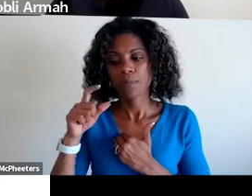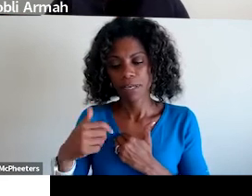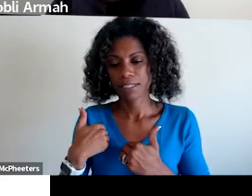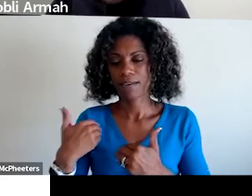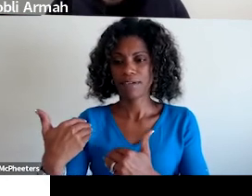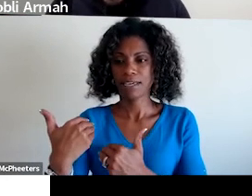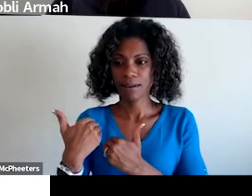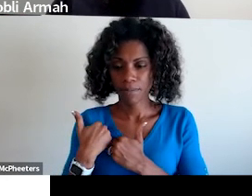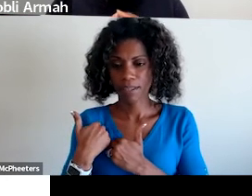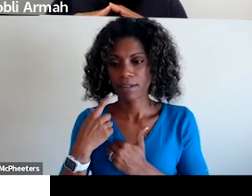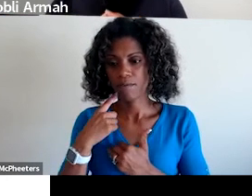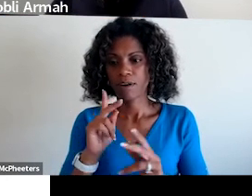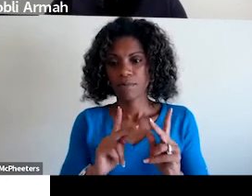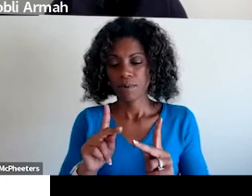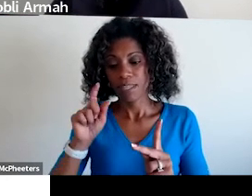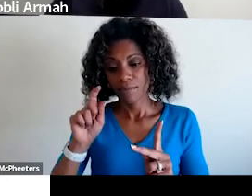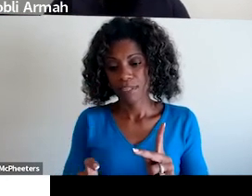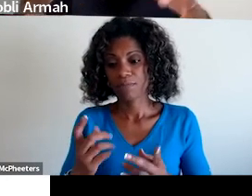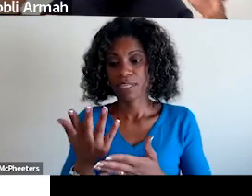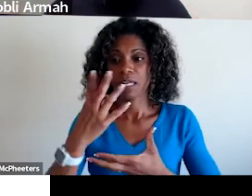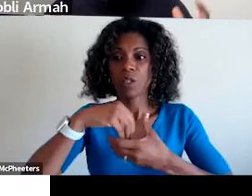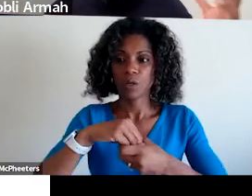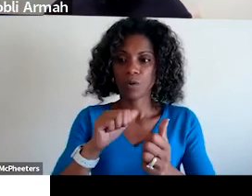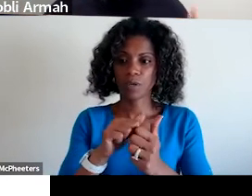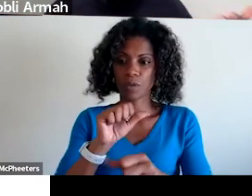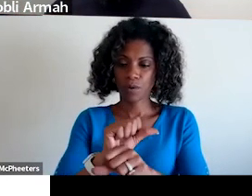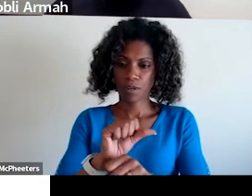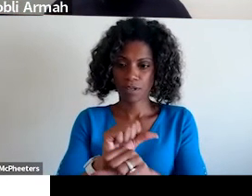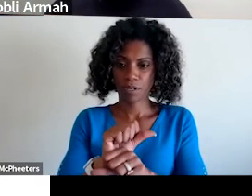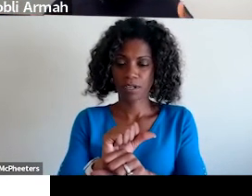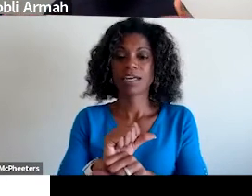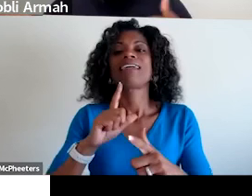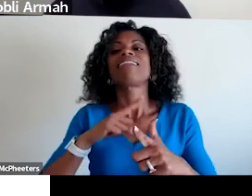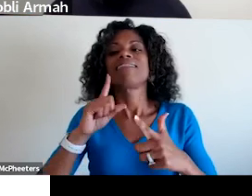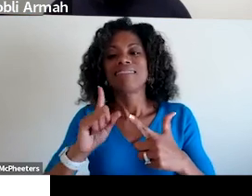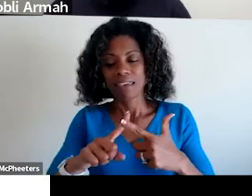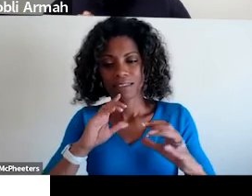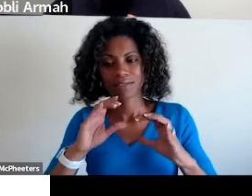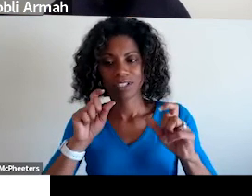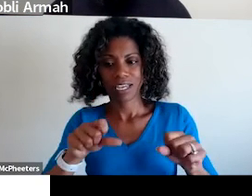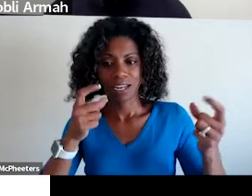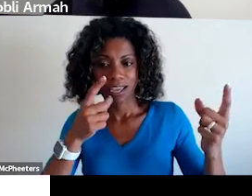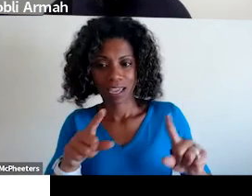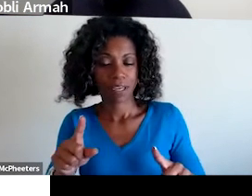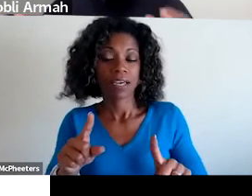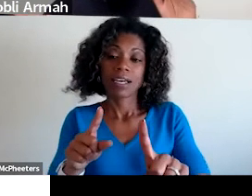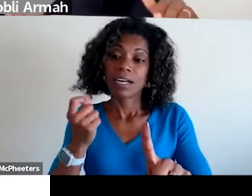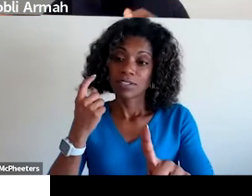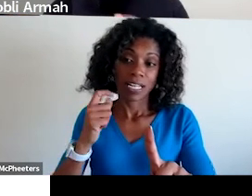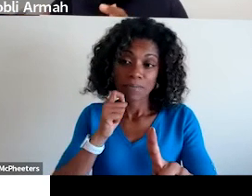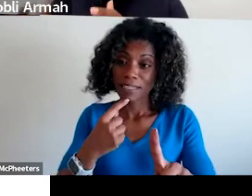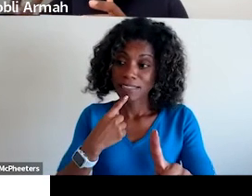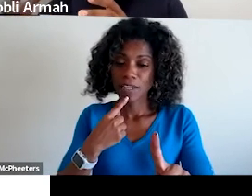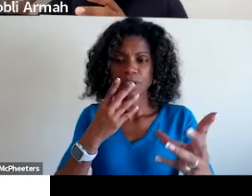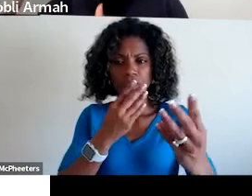you make it work essential, if you make it mission critical, then the conversation can happen. I'm not saying that we solve all the issues, but the